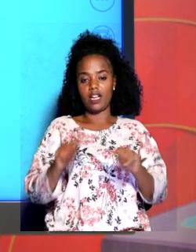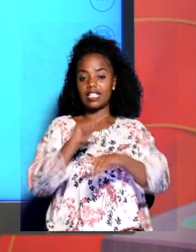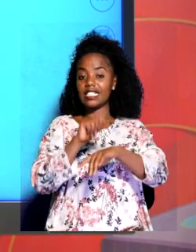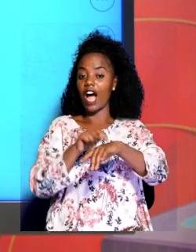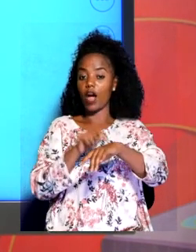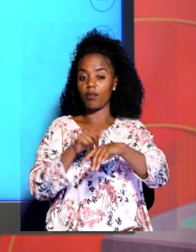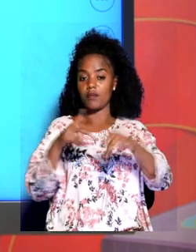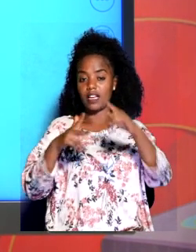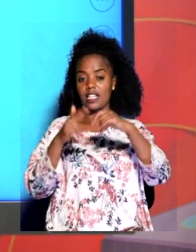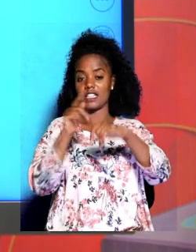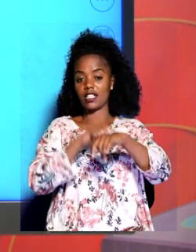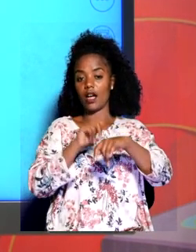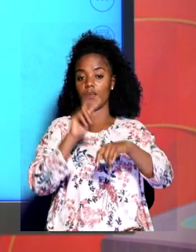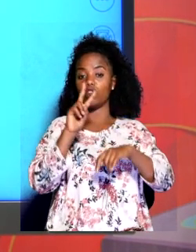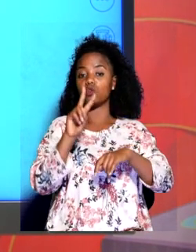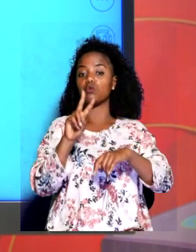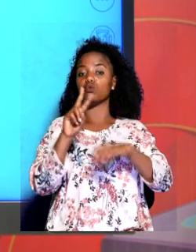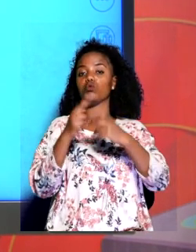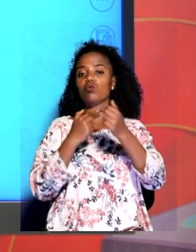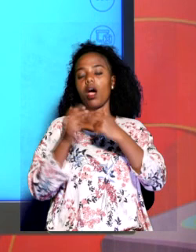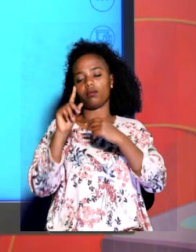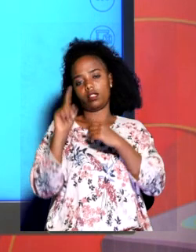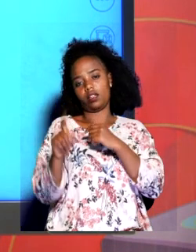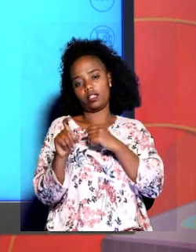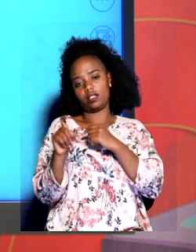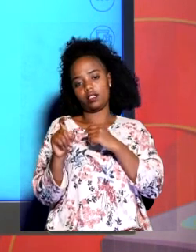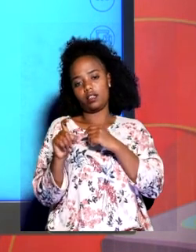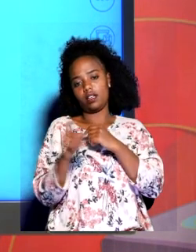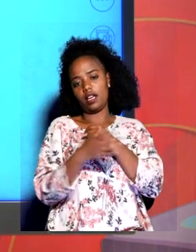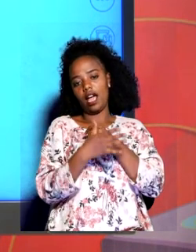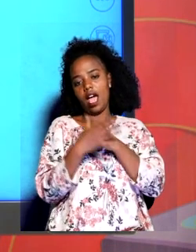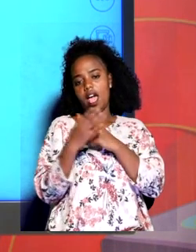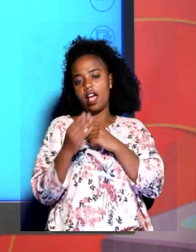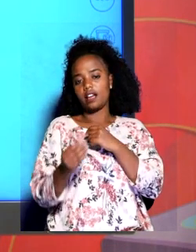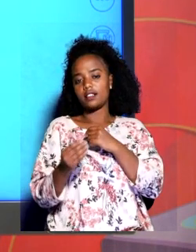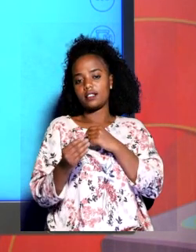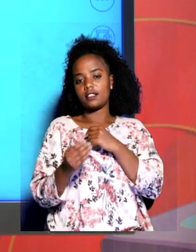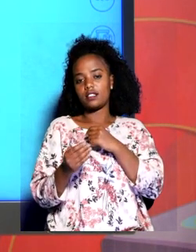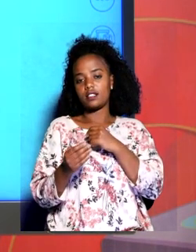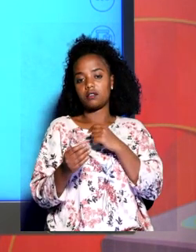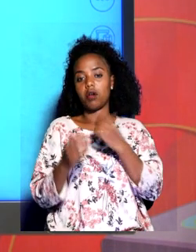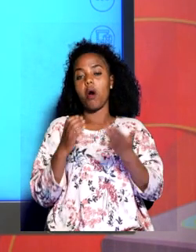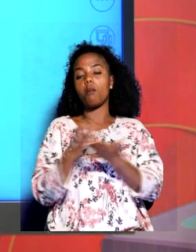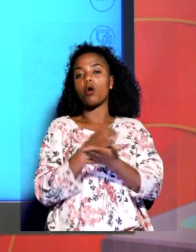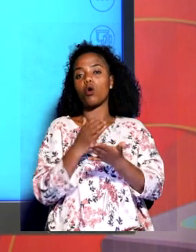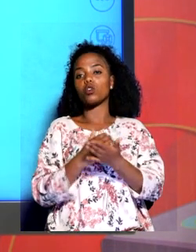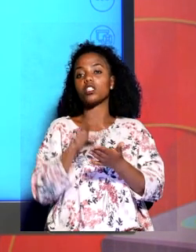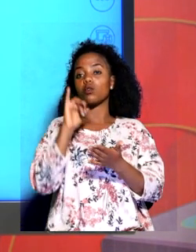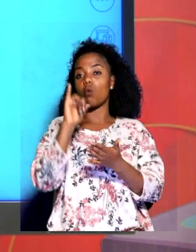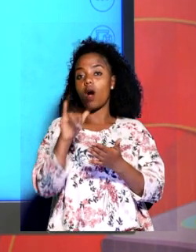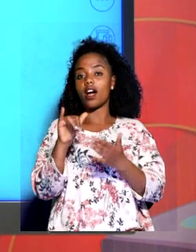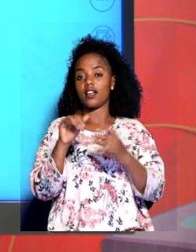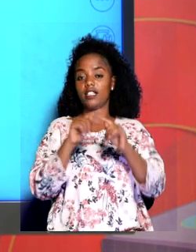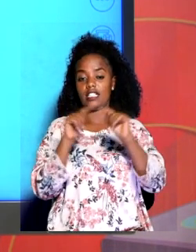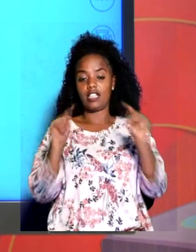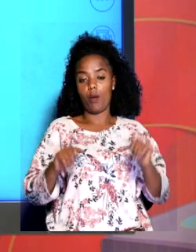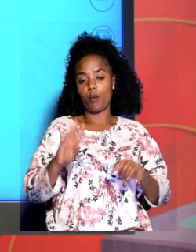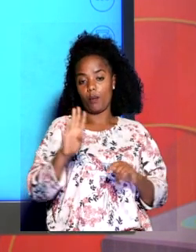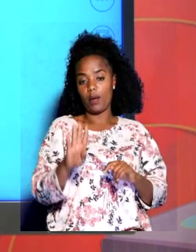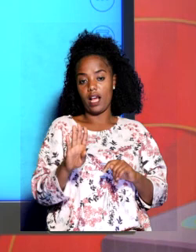the cutting time takes will be 2 times X. And if you produce Y tables of table